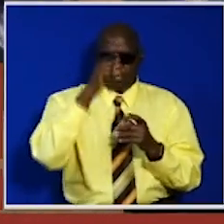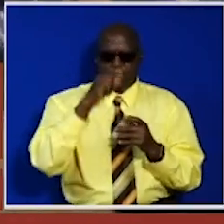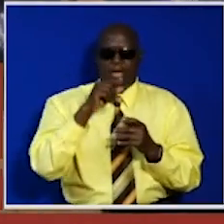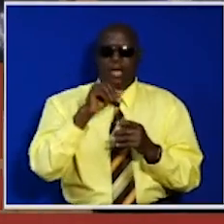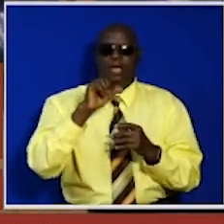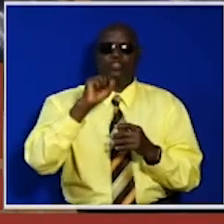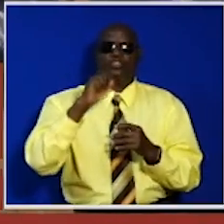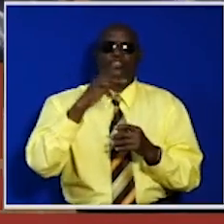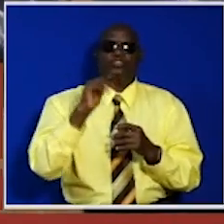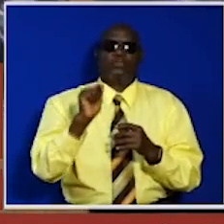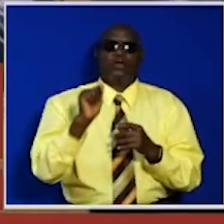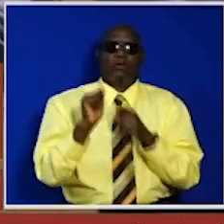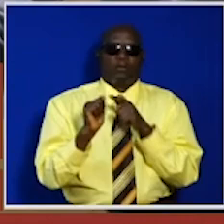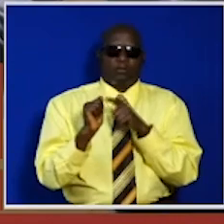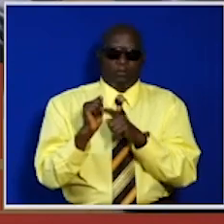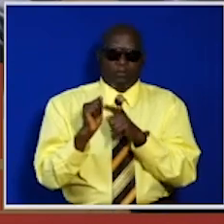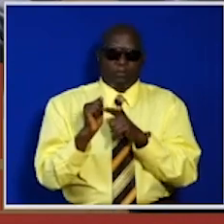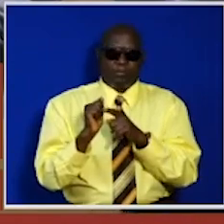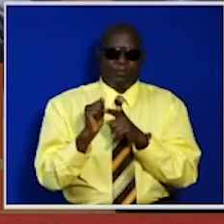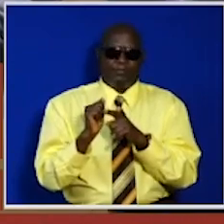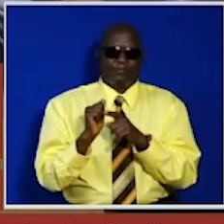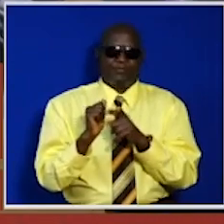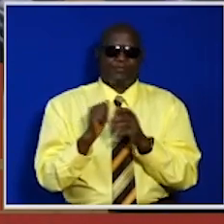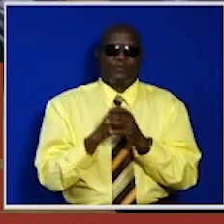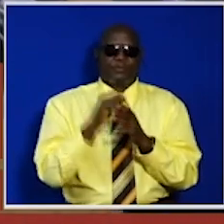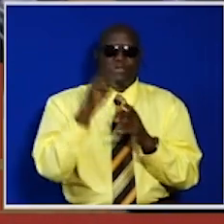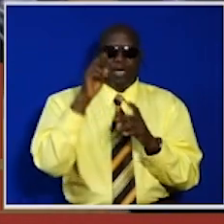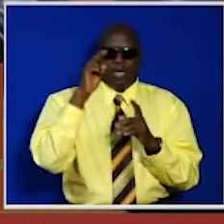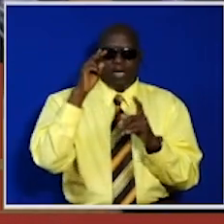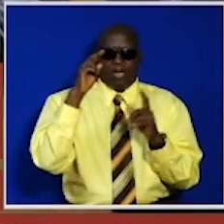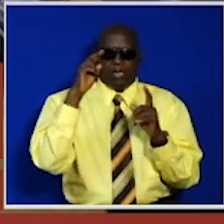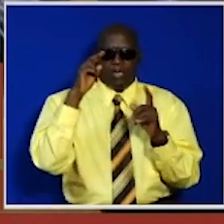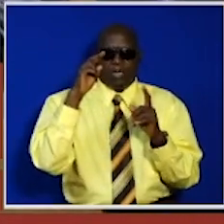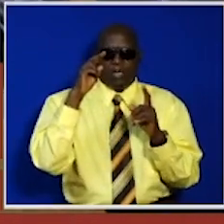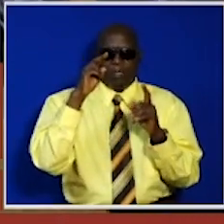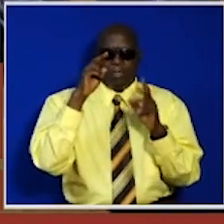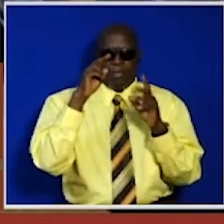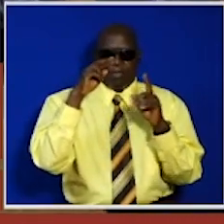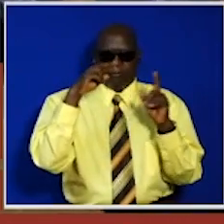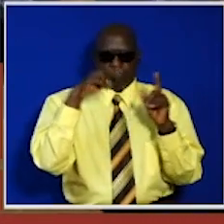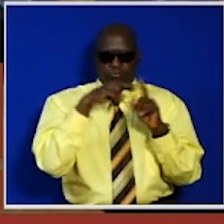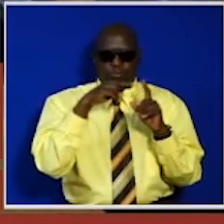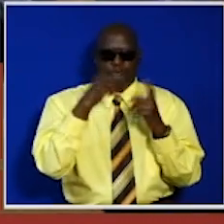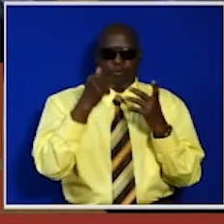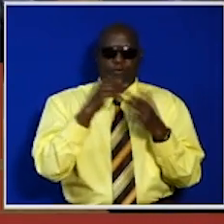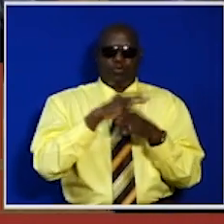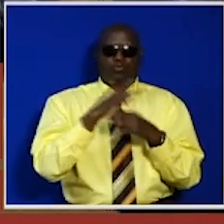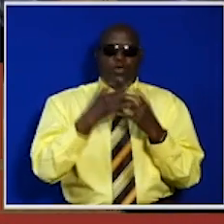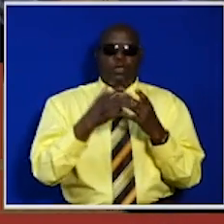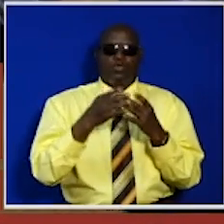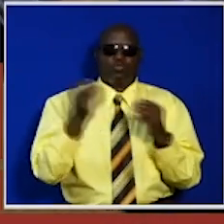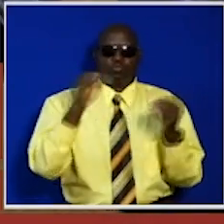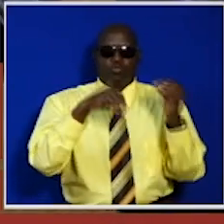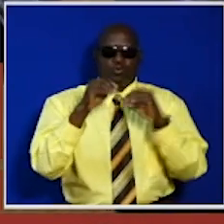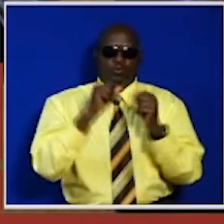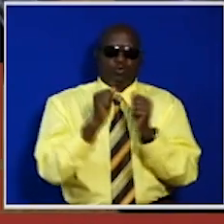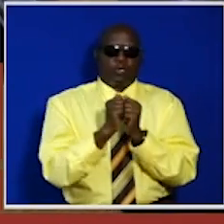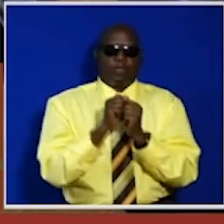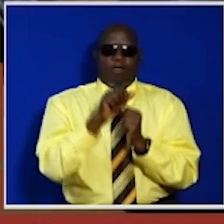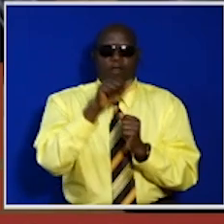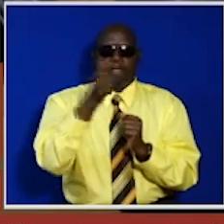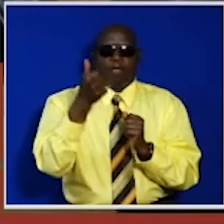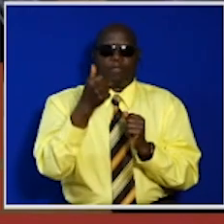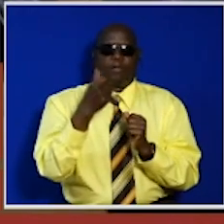of insurance is to pull together. The other thing that we came out very strongly to indicate is that we did not need